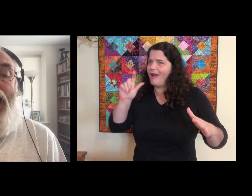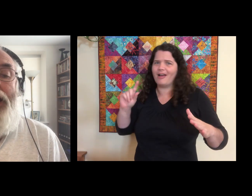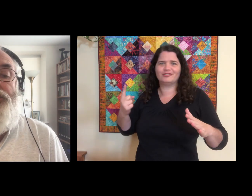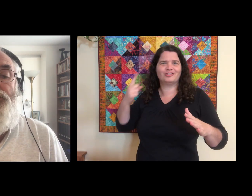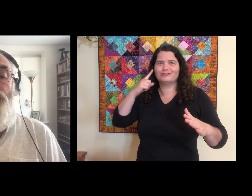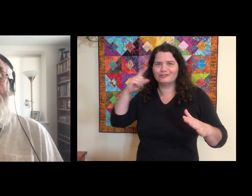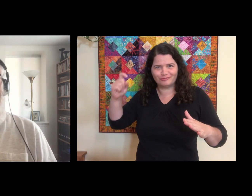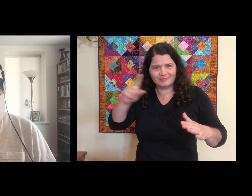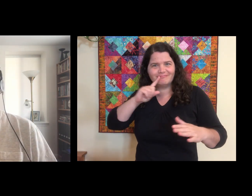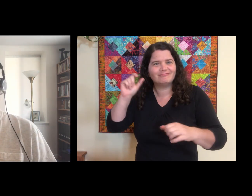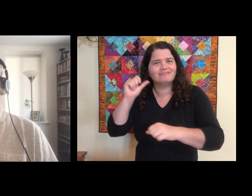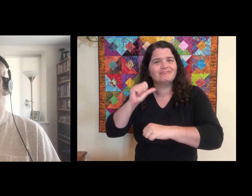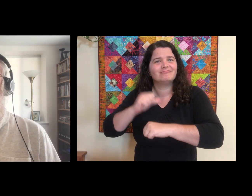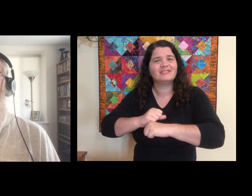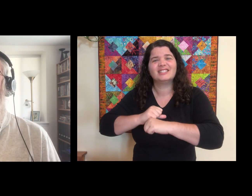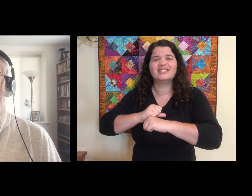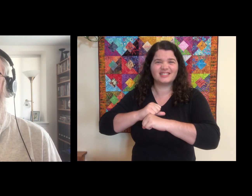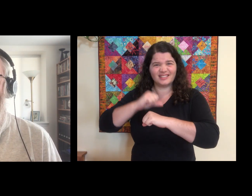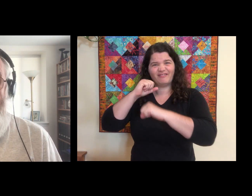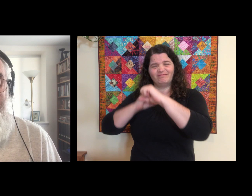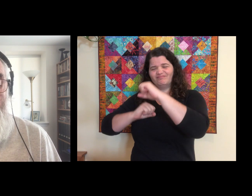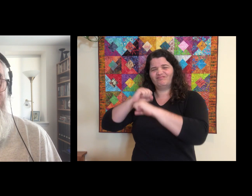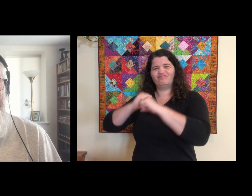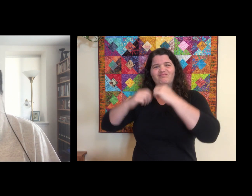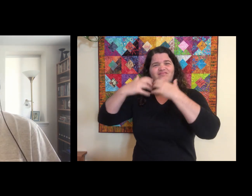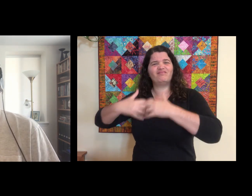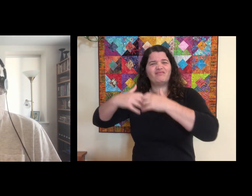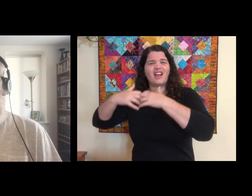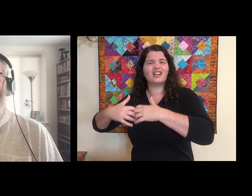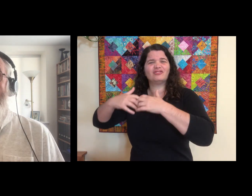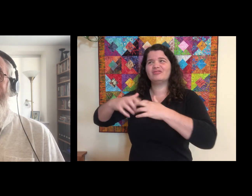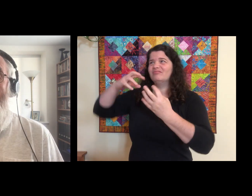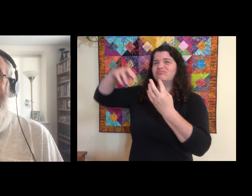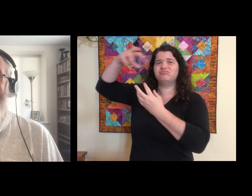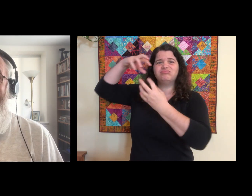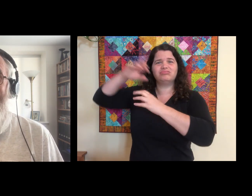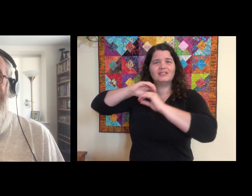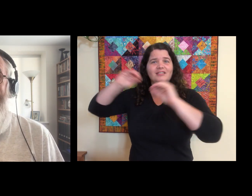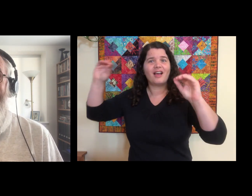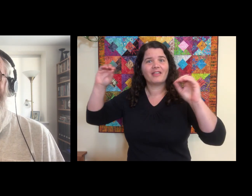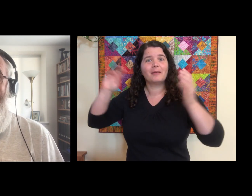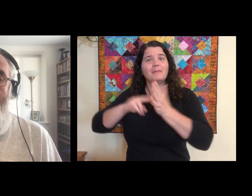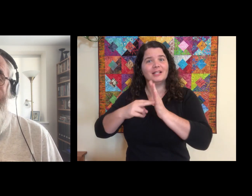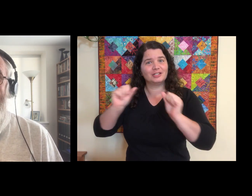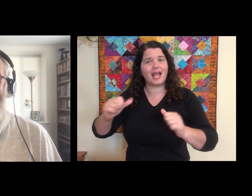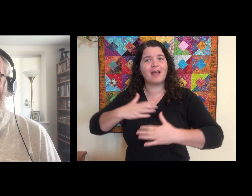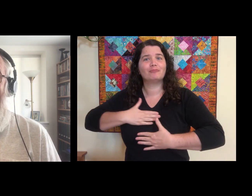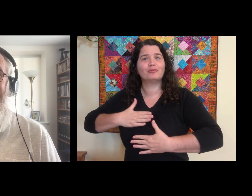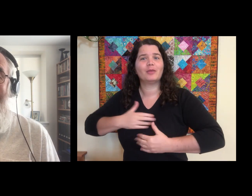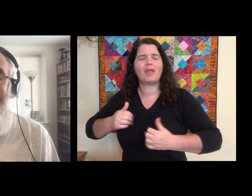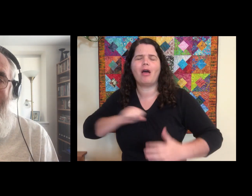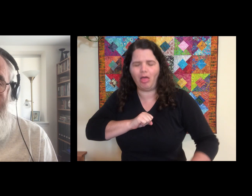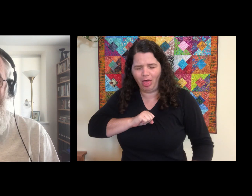where factories don't blow poisonous smoke, we can breathe air without having